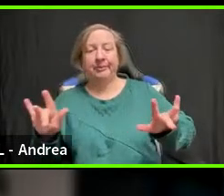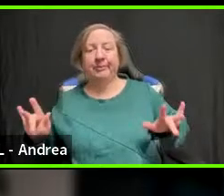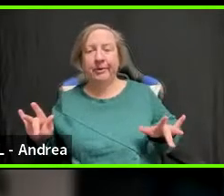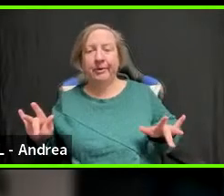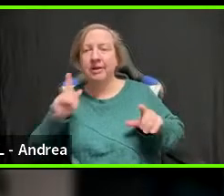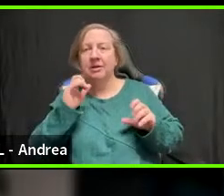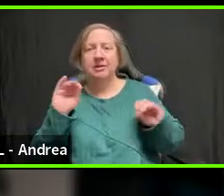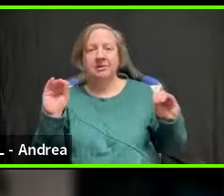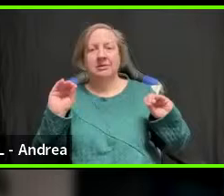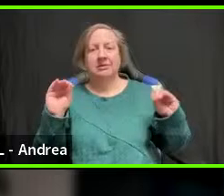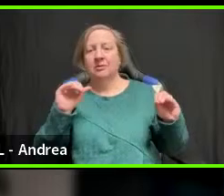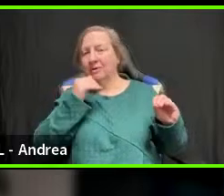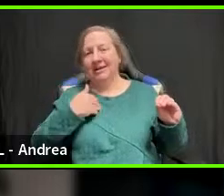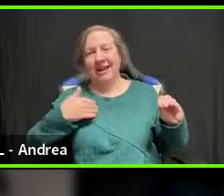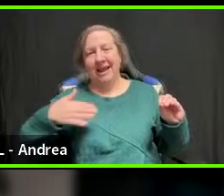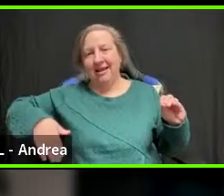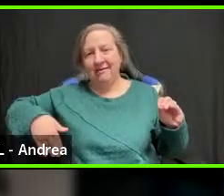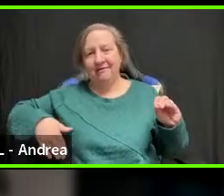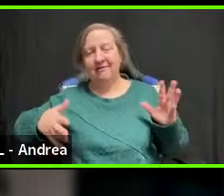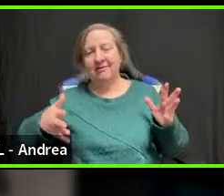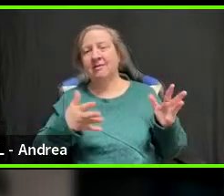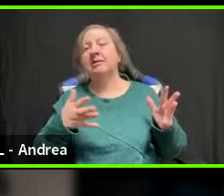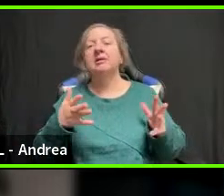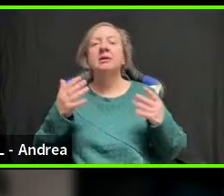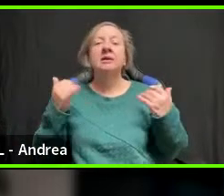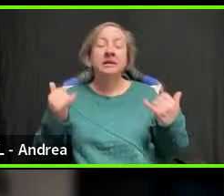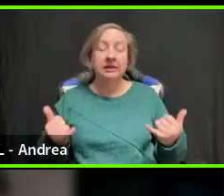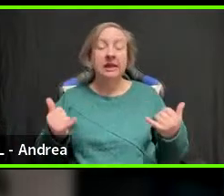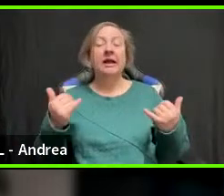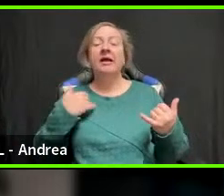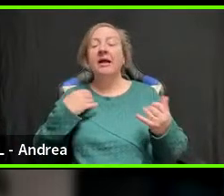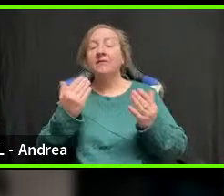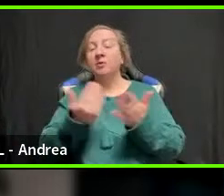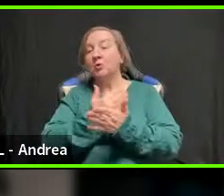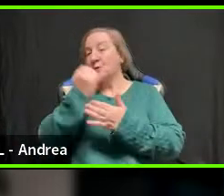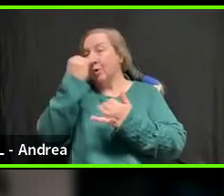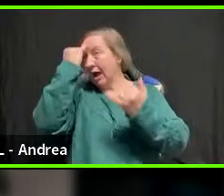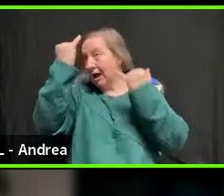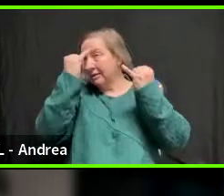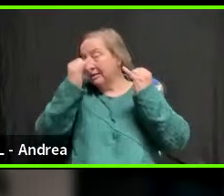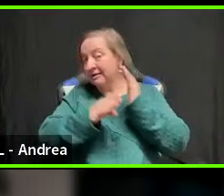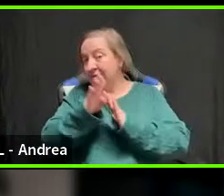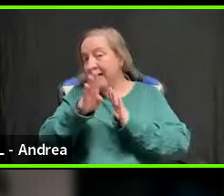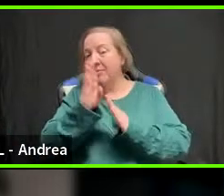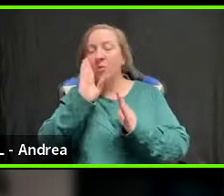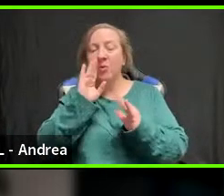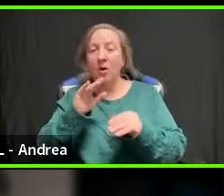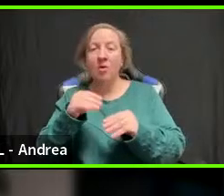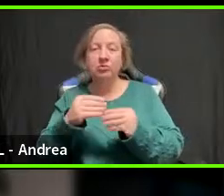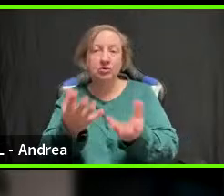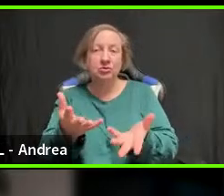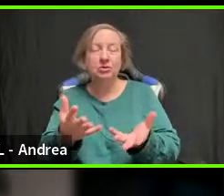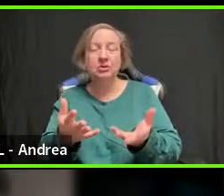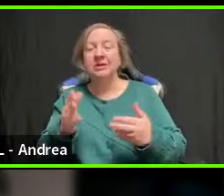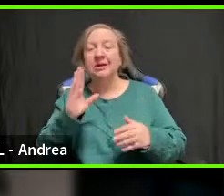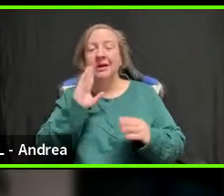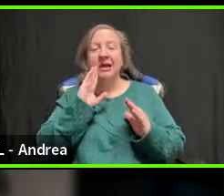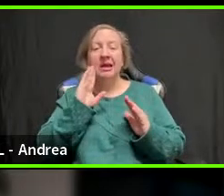have it at the time. So we've got some new things in development that we hope to move out, I think,